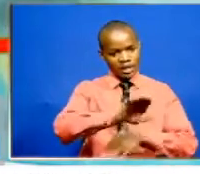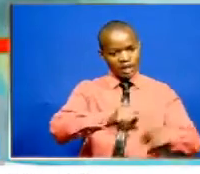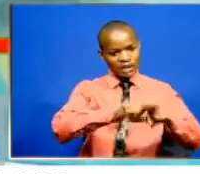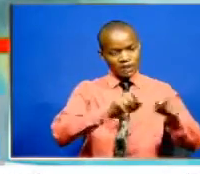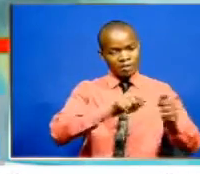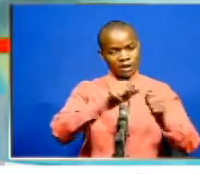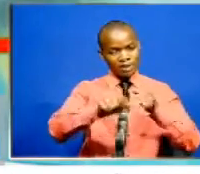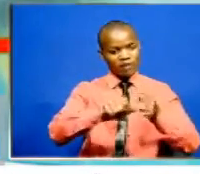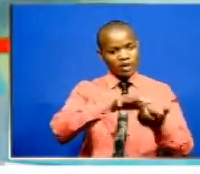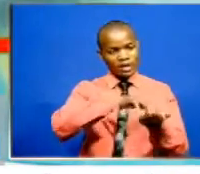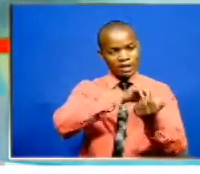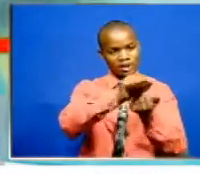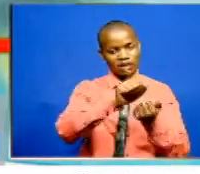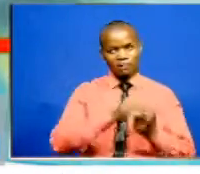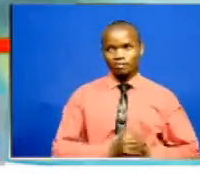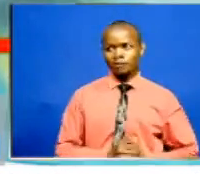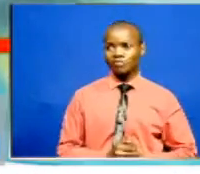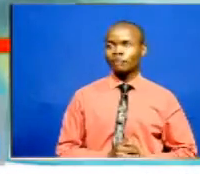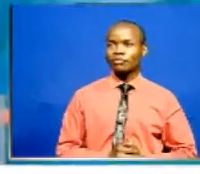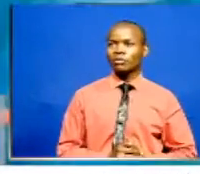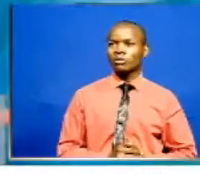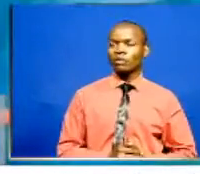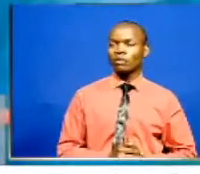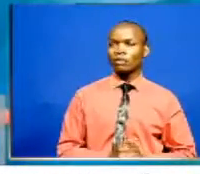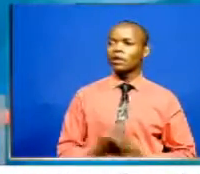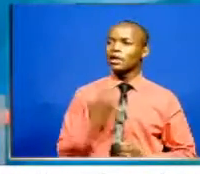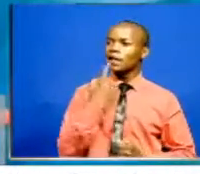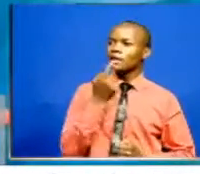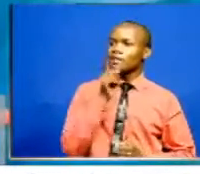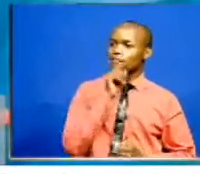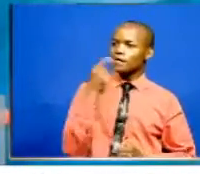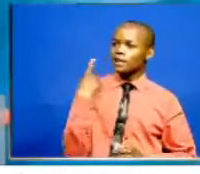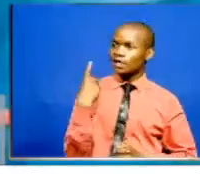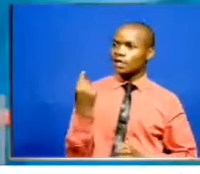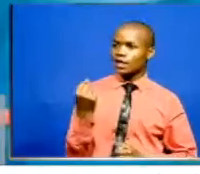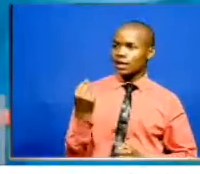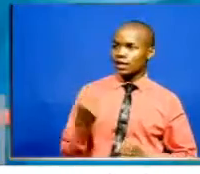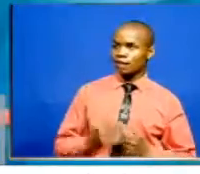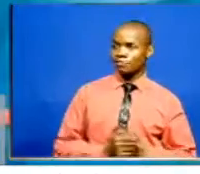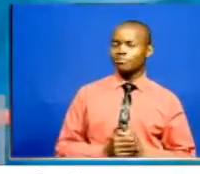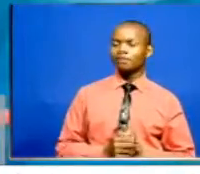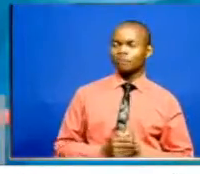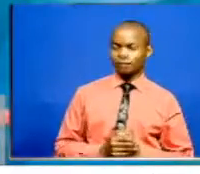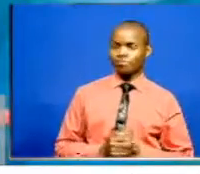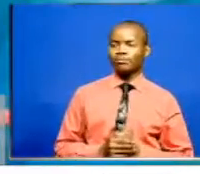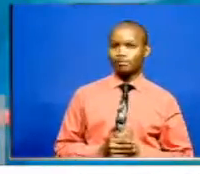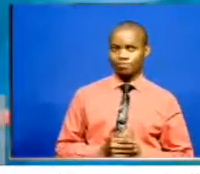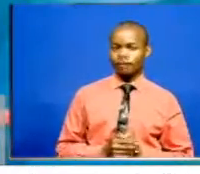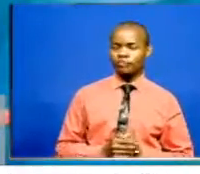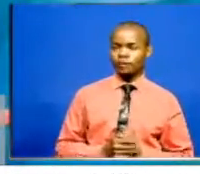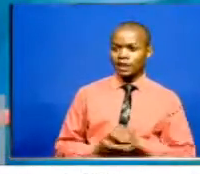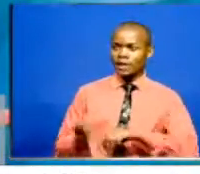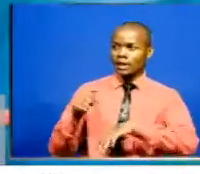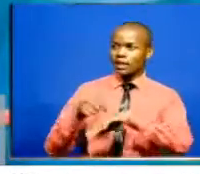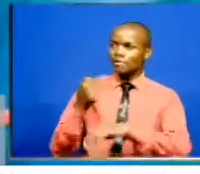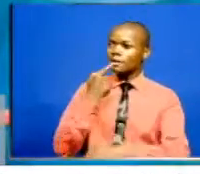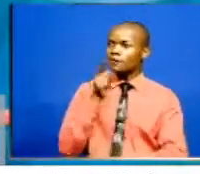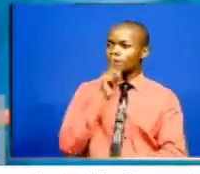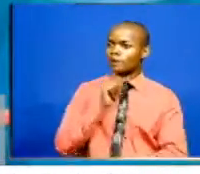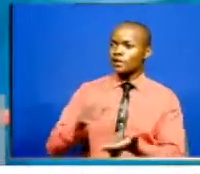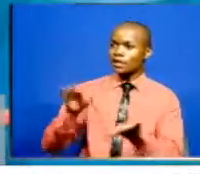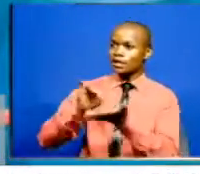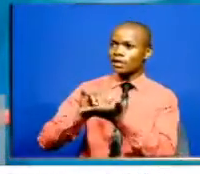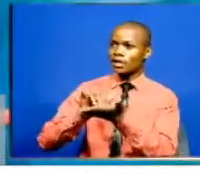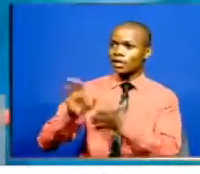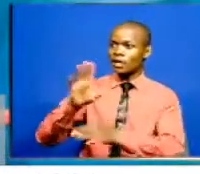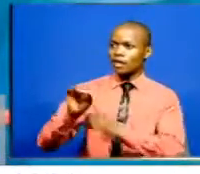pollution. Yeah, as I mentioned, earlier when you said that African